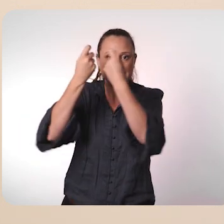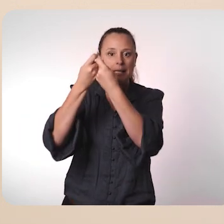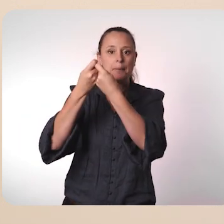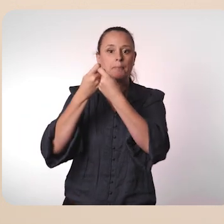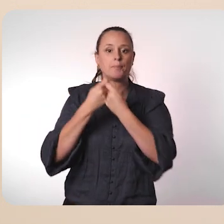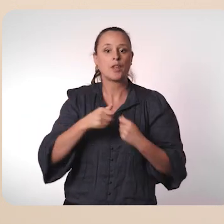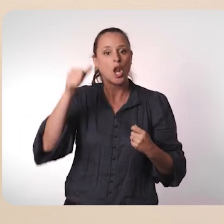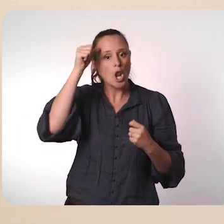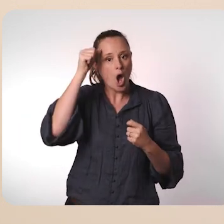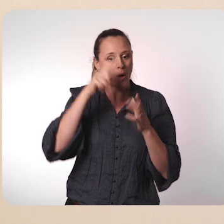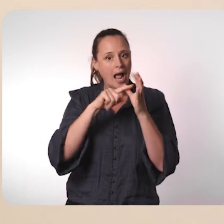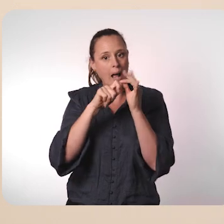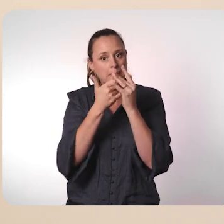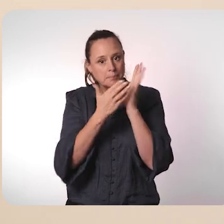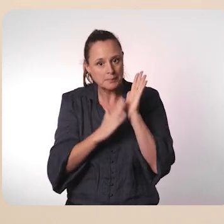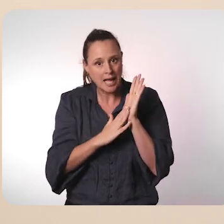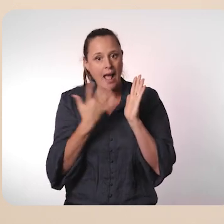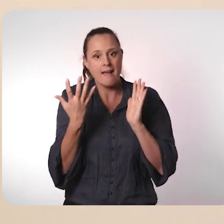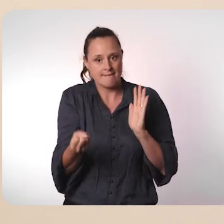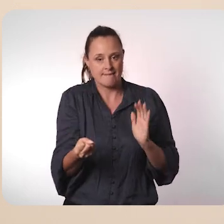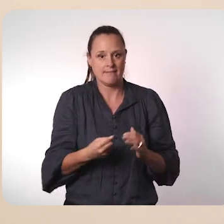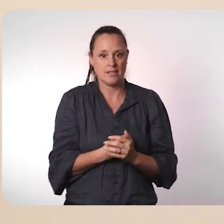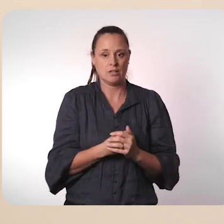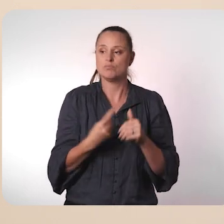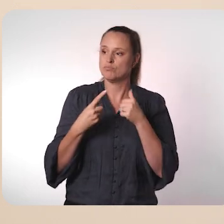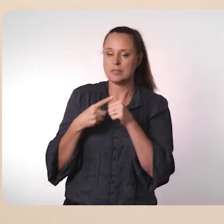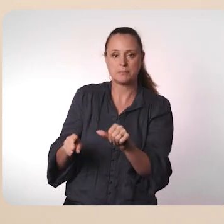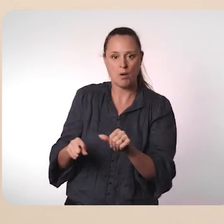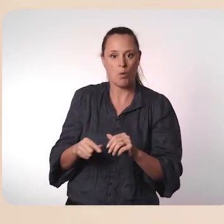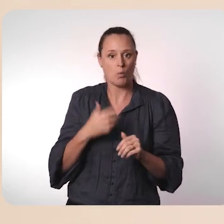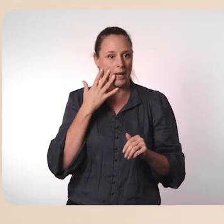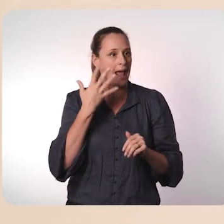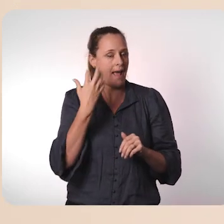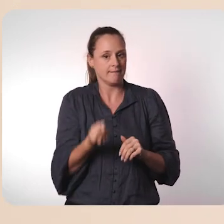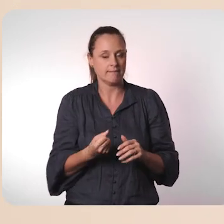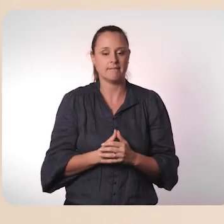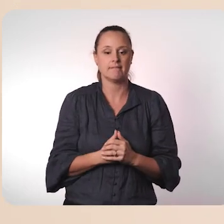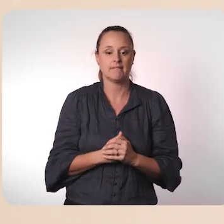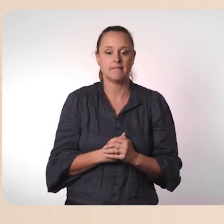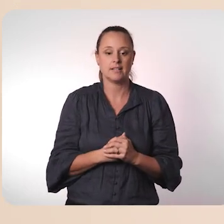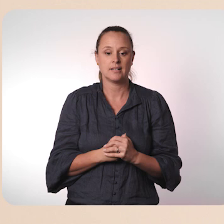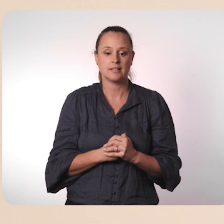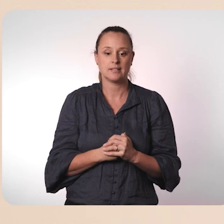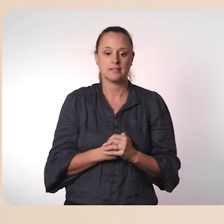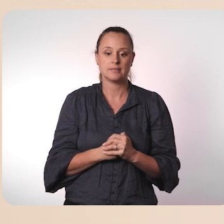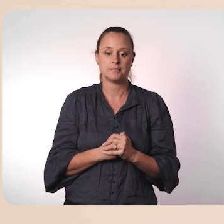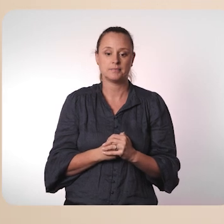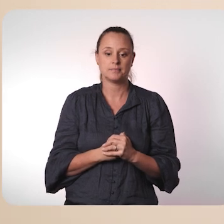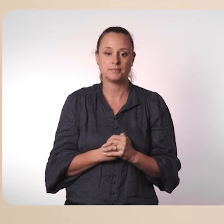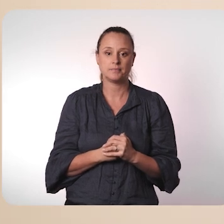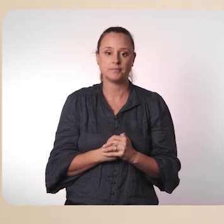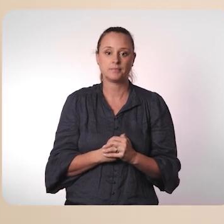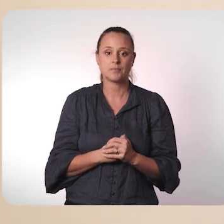that ableism and acts appropriately when it's reported. We've been doing an auditing